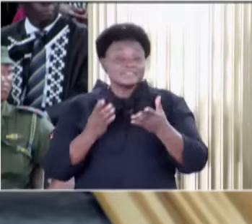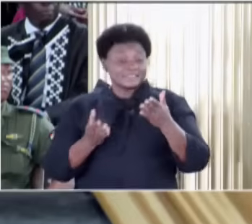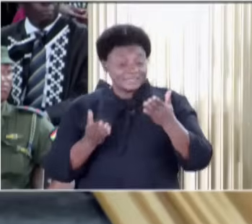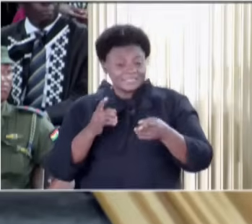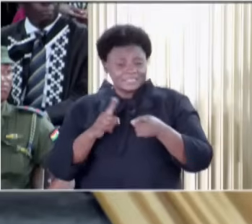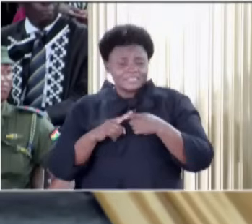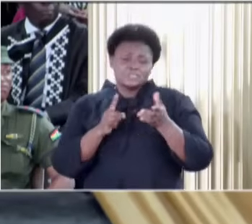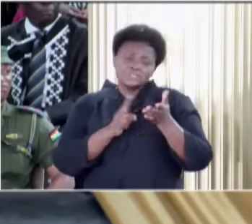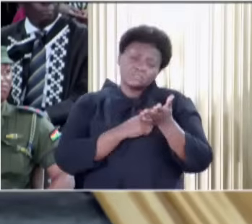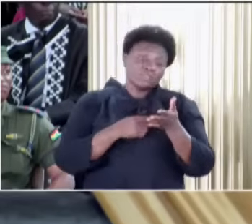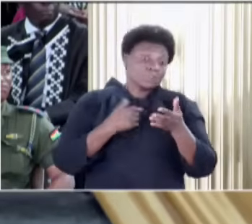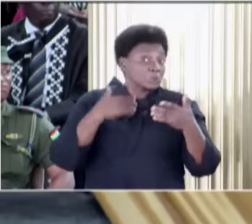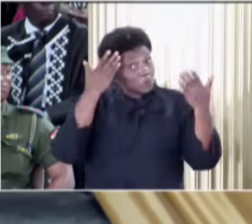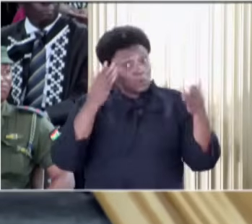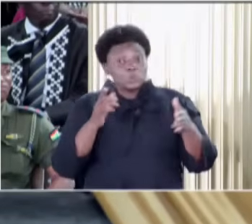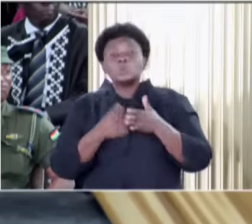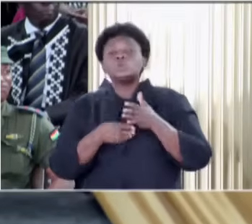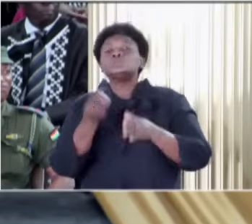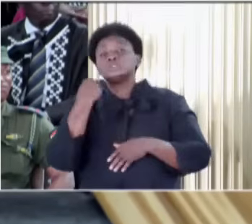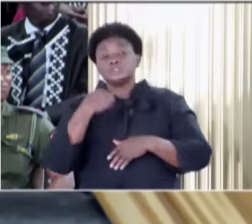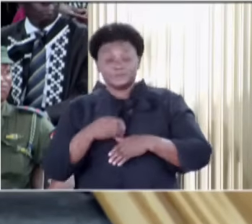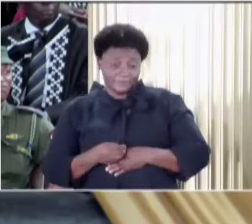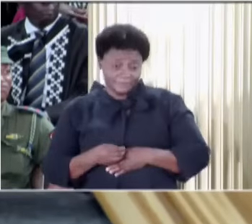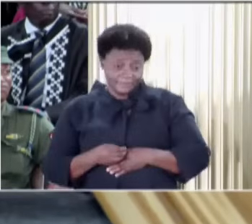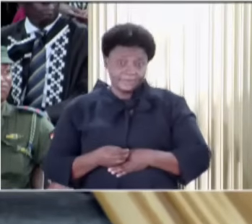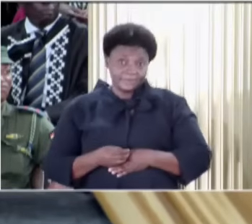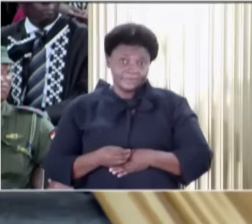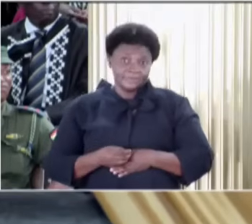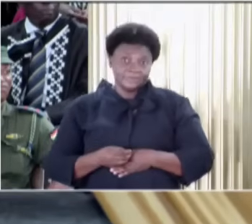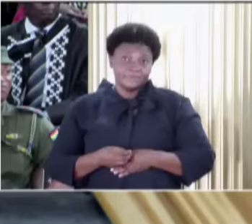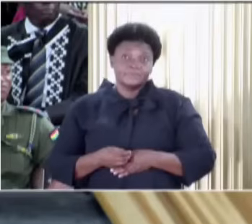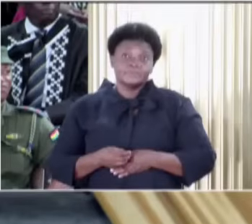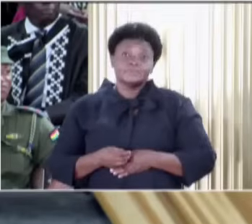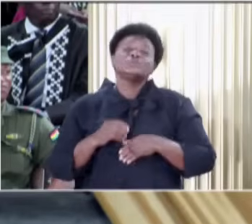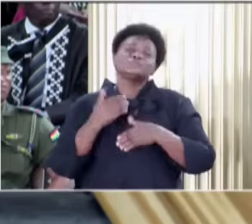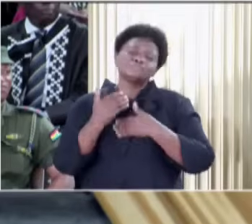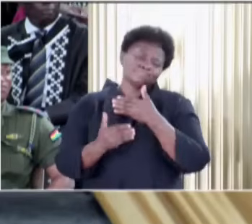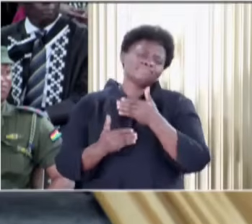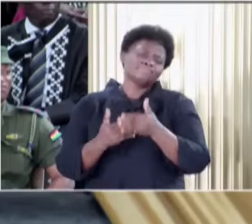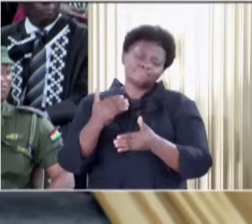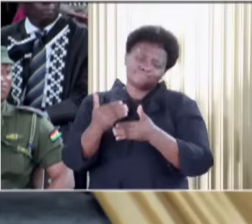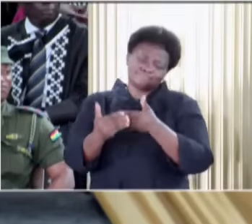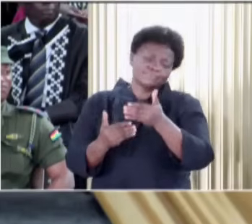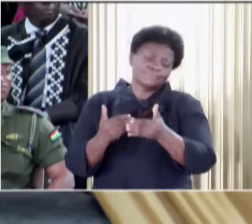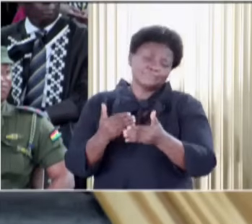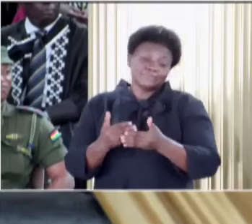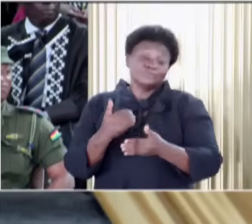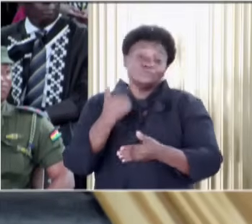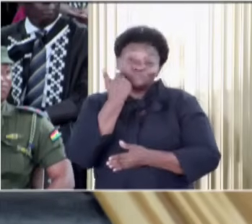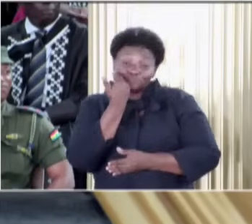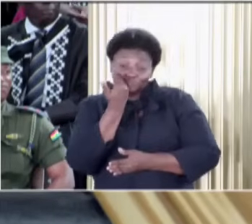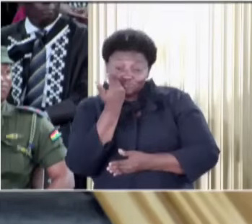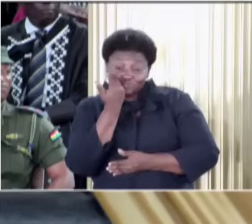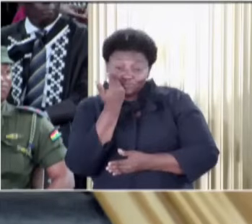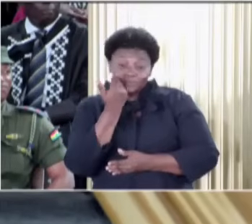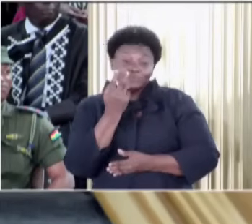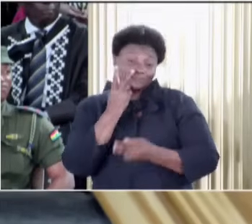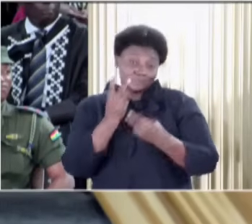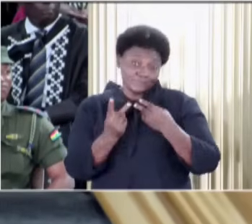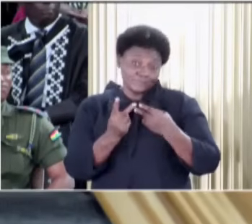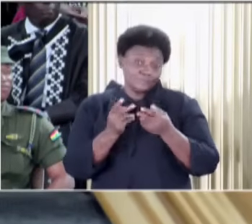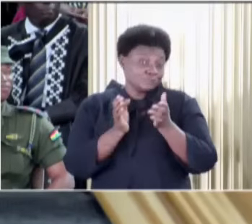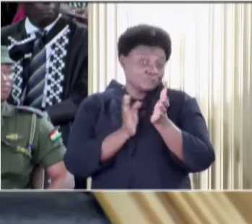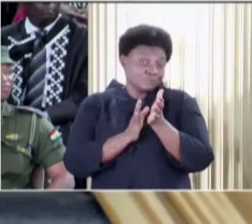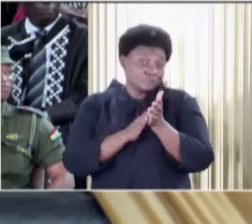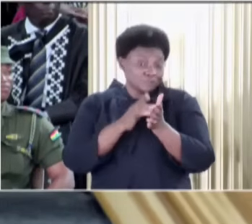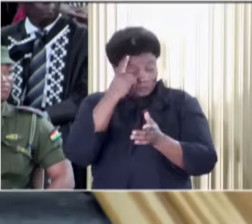sometimes not even knowing what to eat. We kept going. Soon enough, we realized that the school was not for the